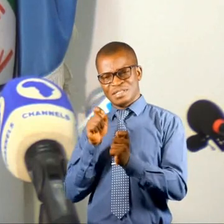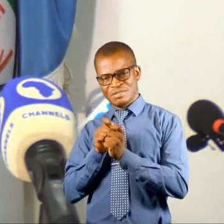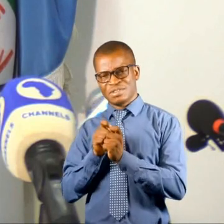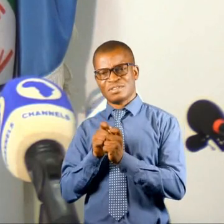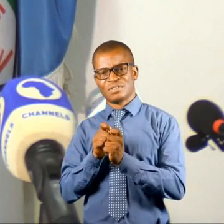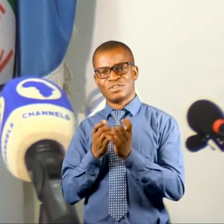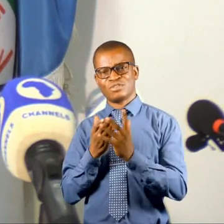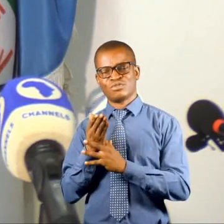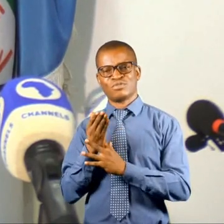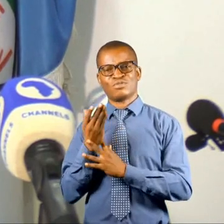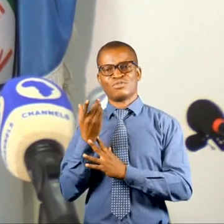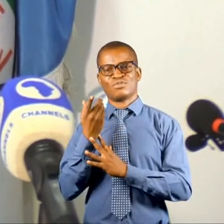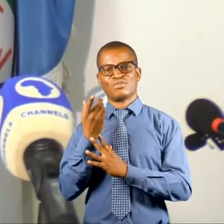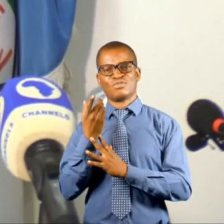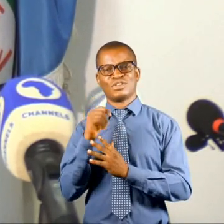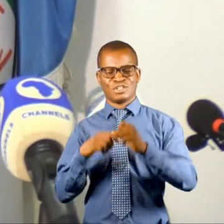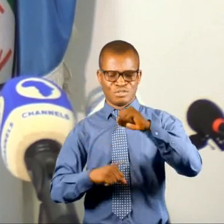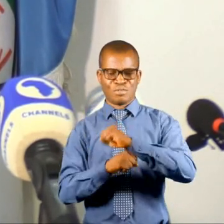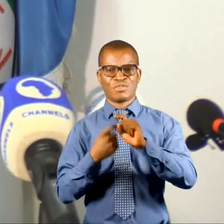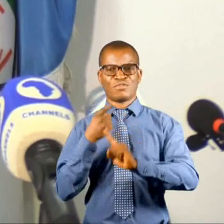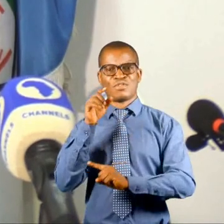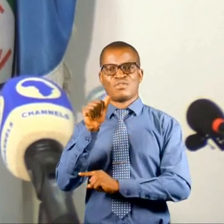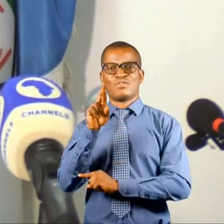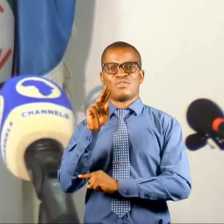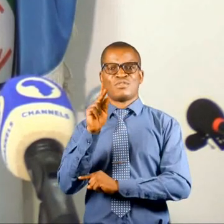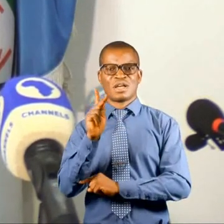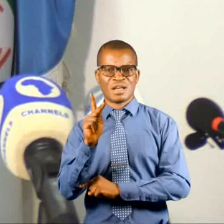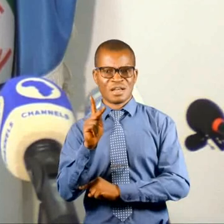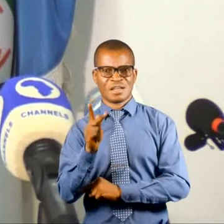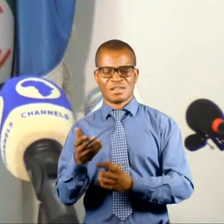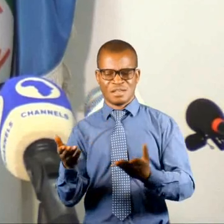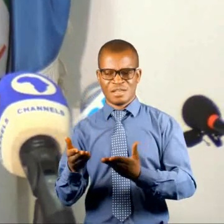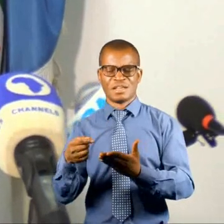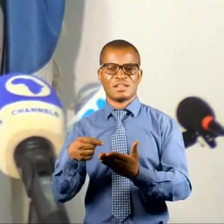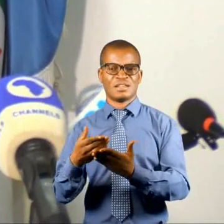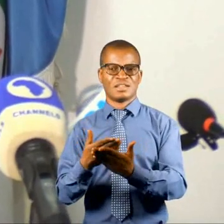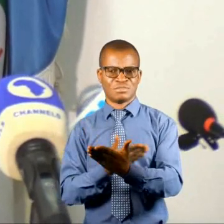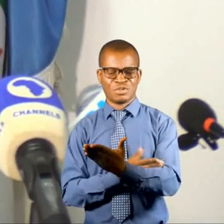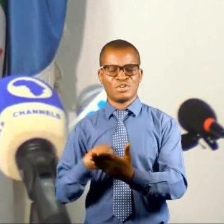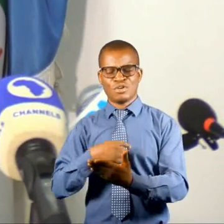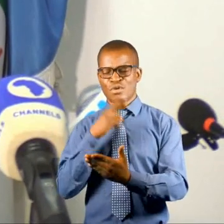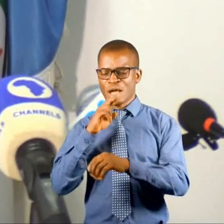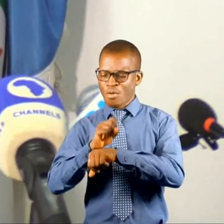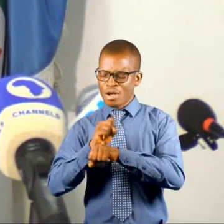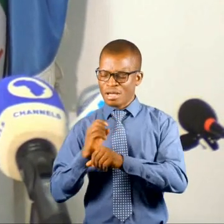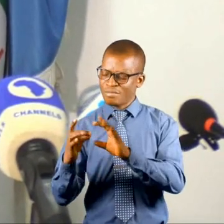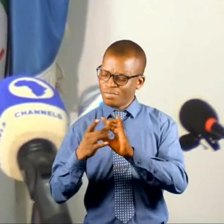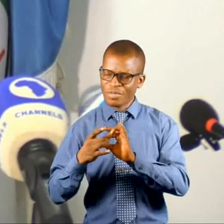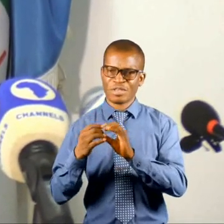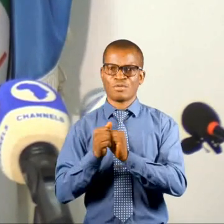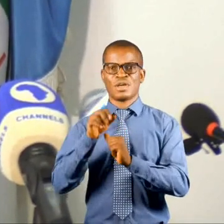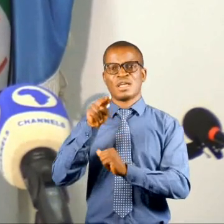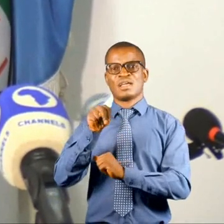Nigeria specifically, through the support to ARC, and I recognize their presence here this morning, we are